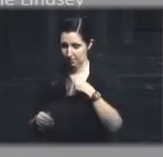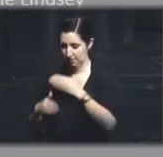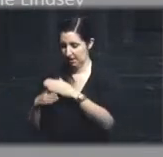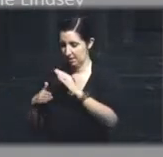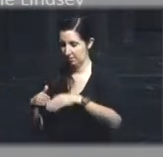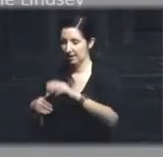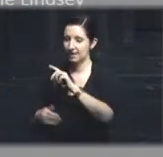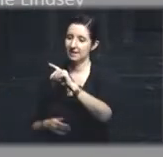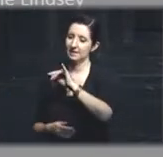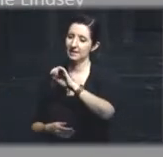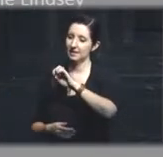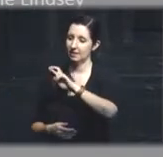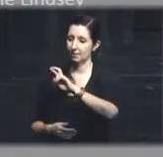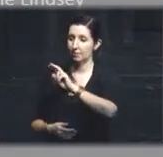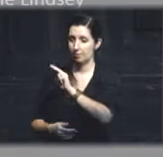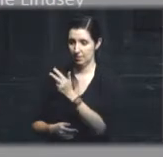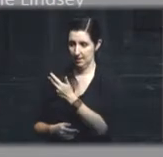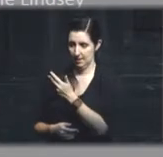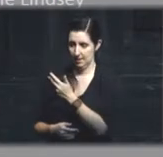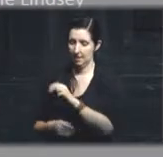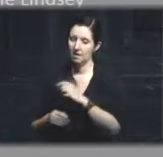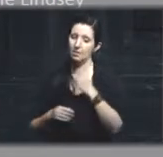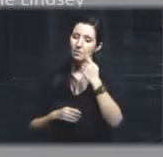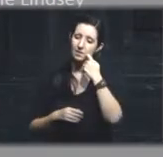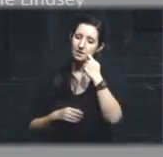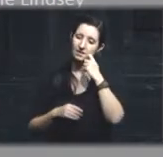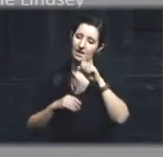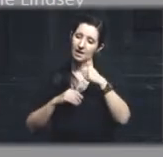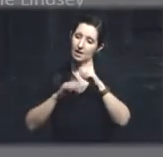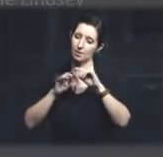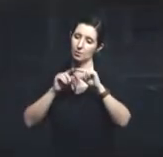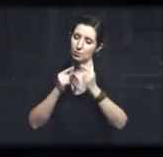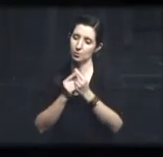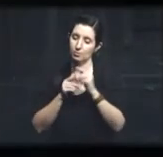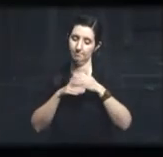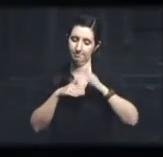an additional group that completed Tier 2. This has been a